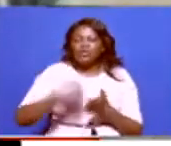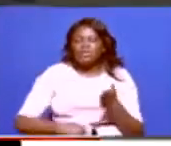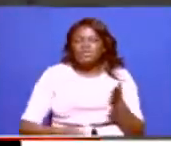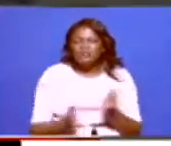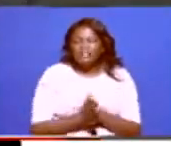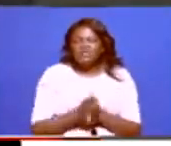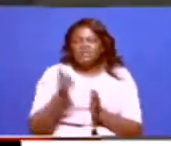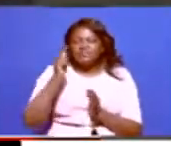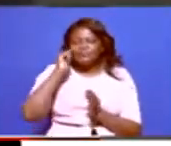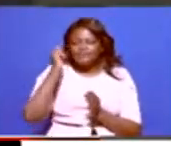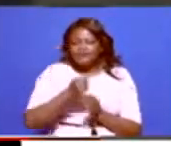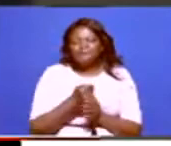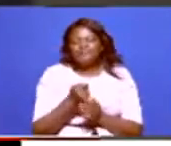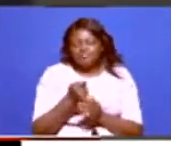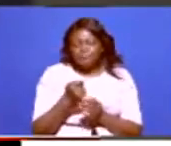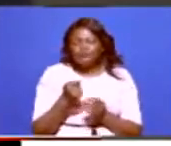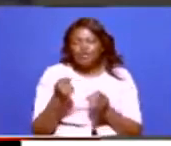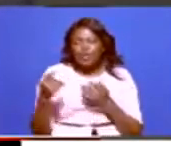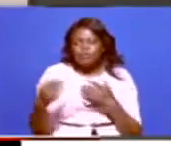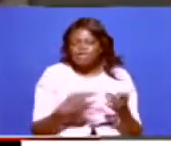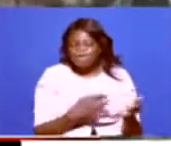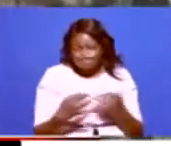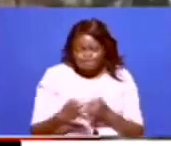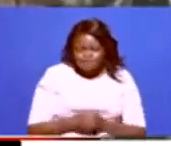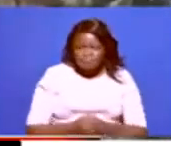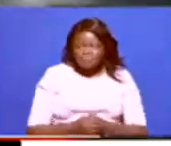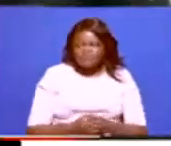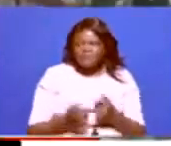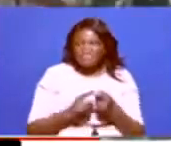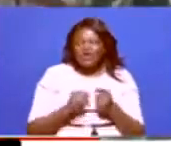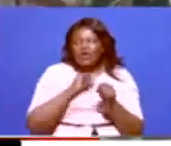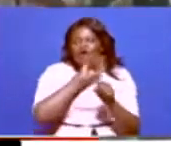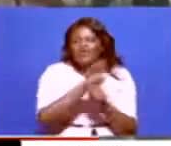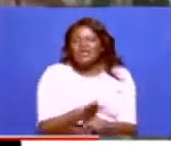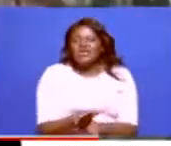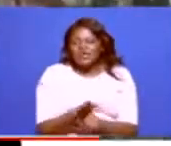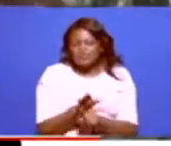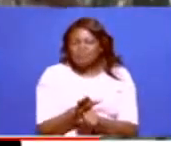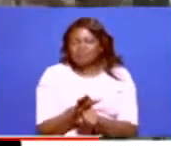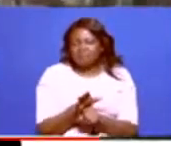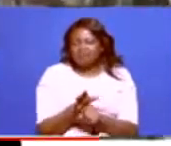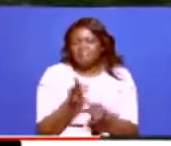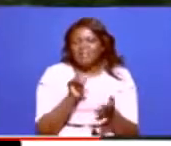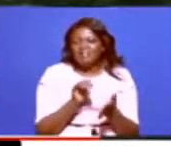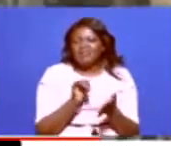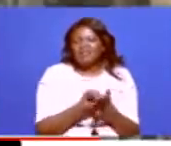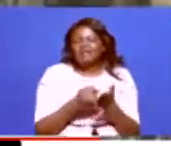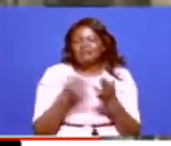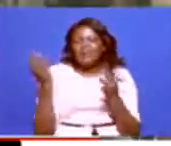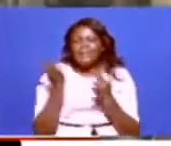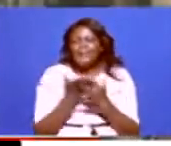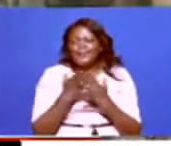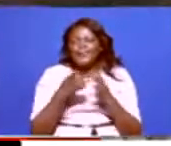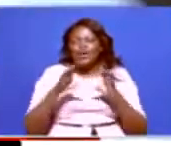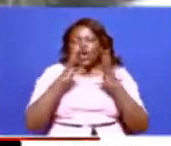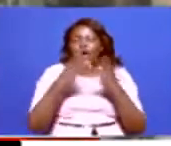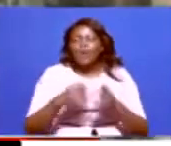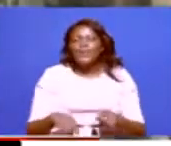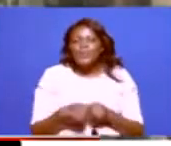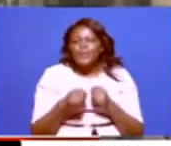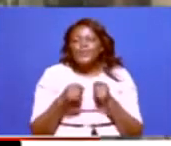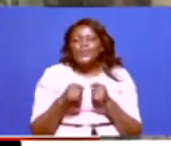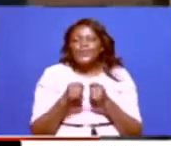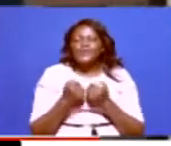war, high crude oil prices, as well as the COVID-19 pandemic that has disrupted the global supply chain and affected